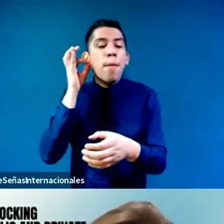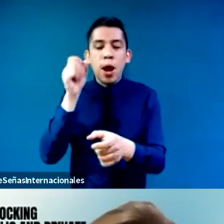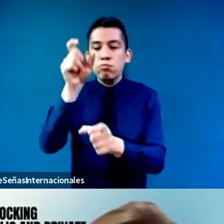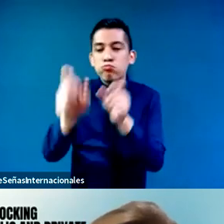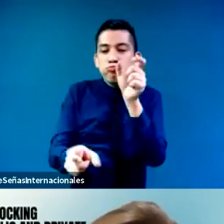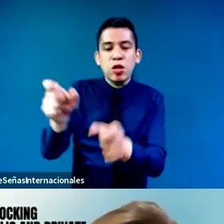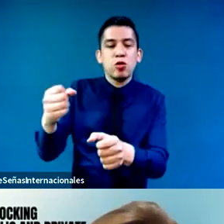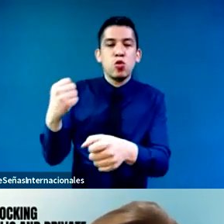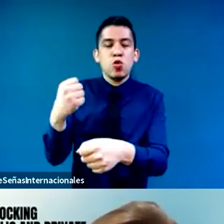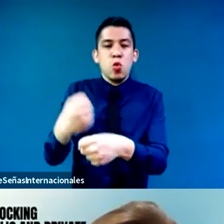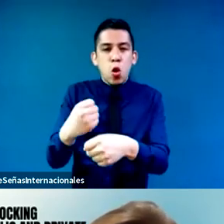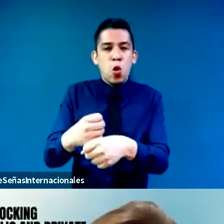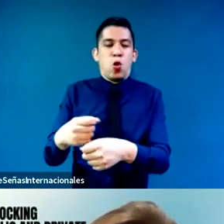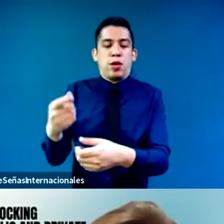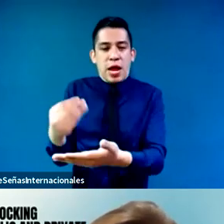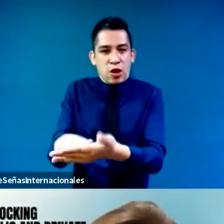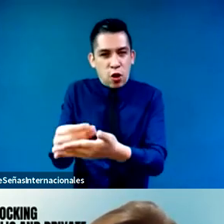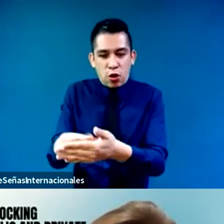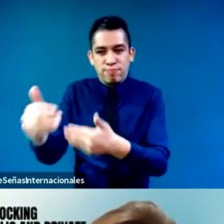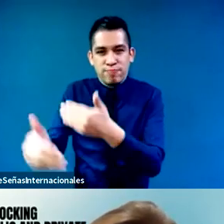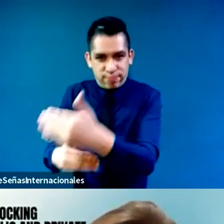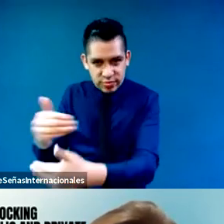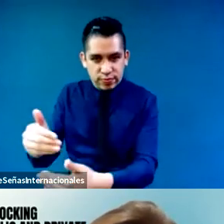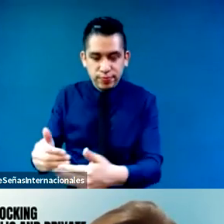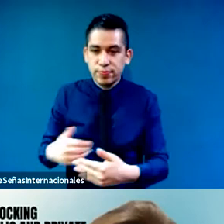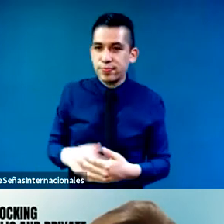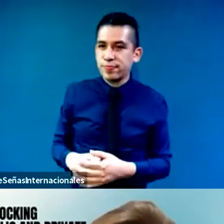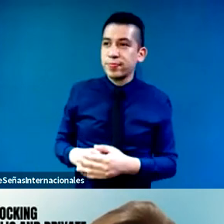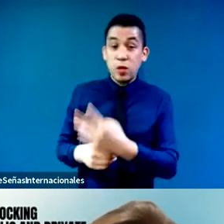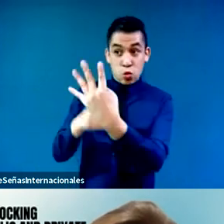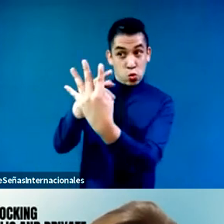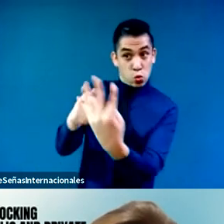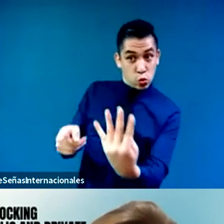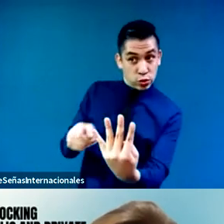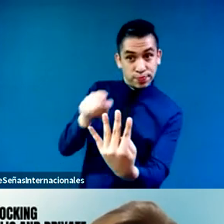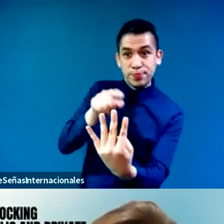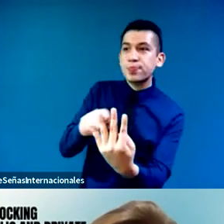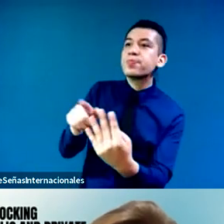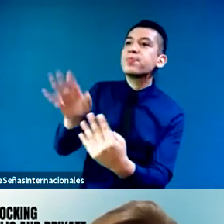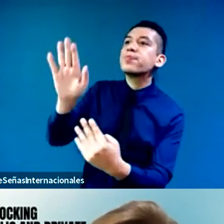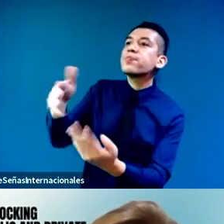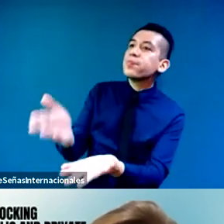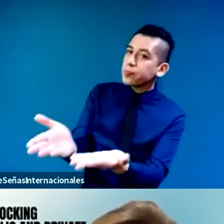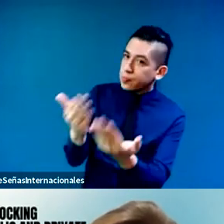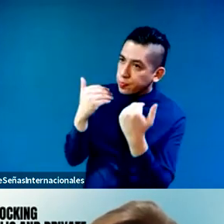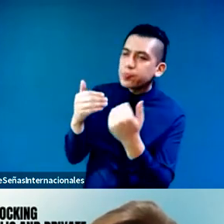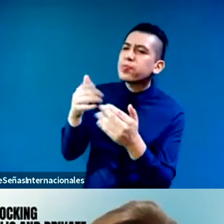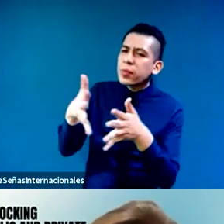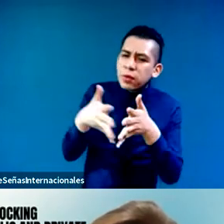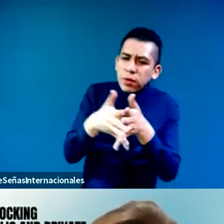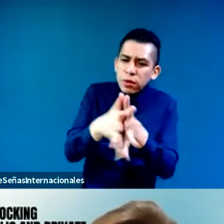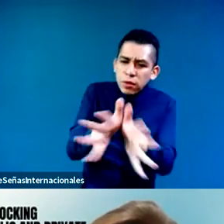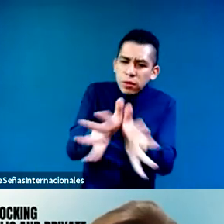panelists to speak about achieving the ambitious vision of the Action Coalition through four action